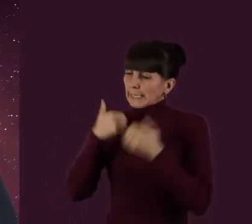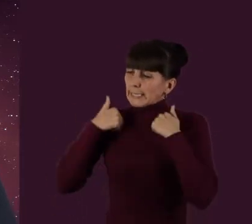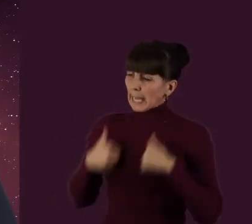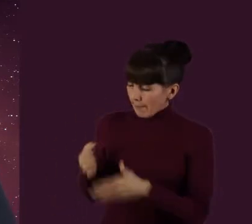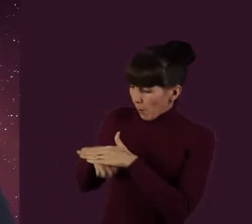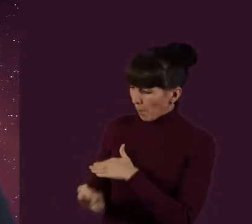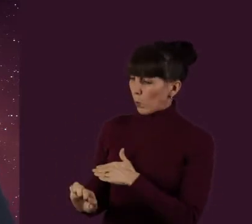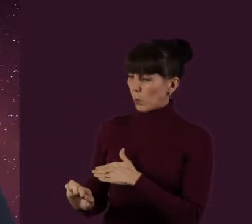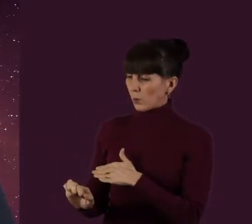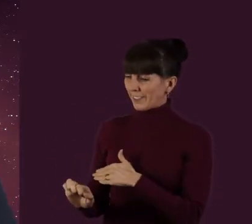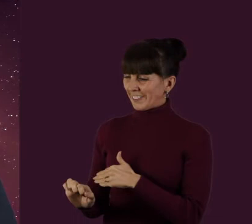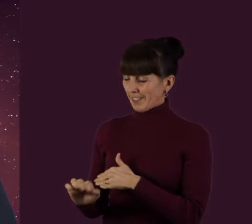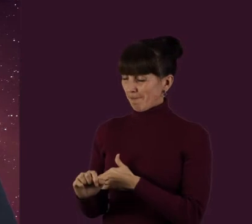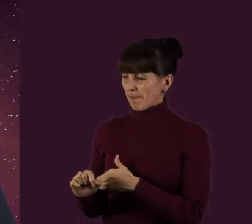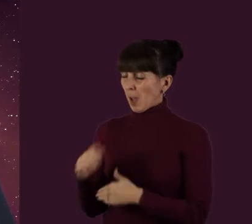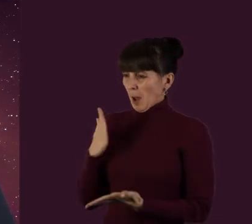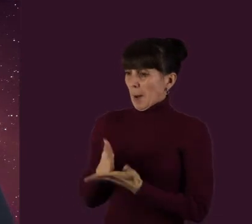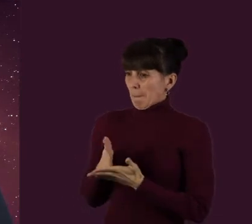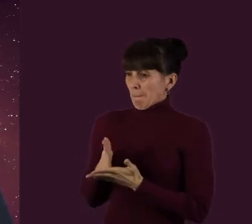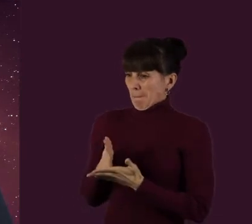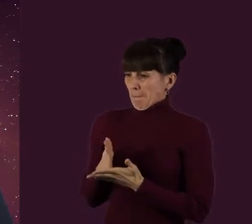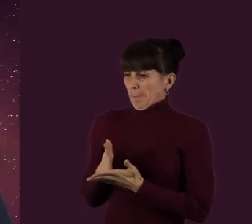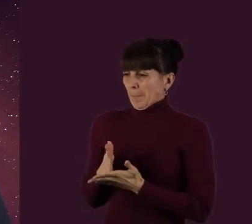you. He is the Messiah."